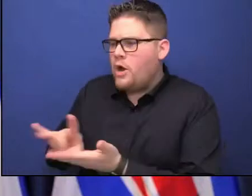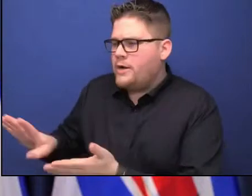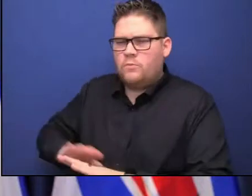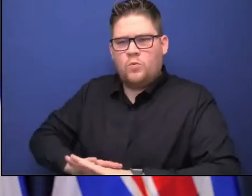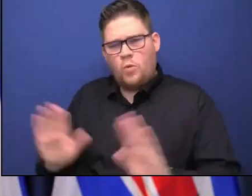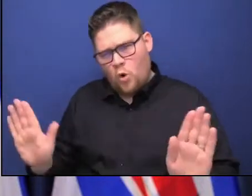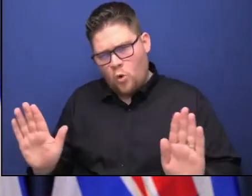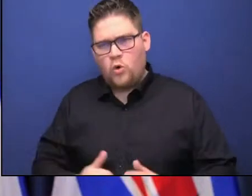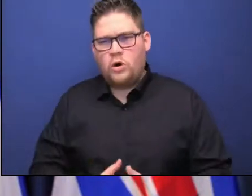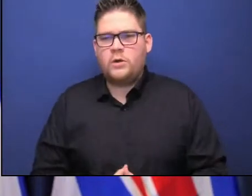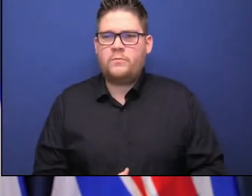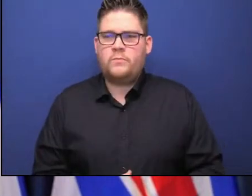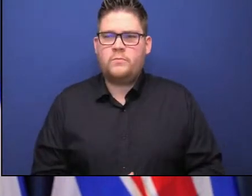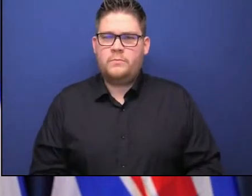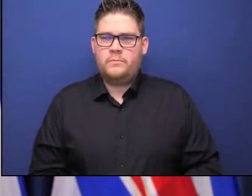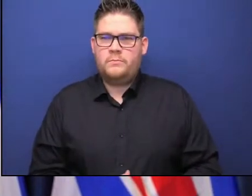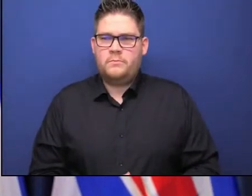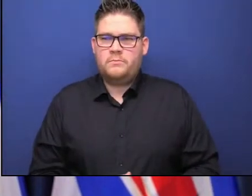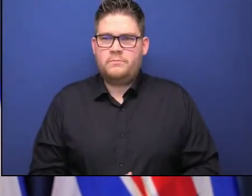hi, Spencer.